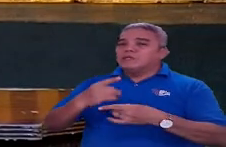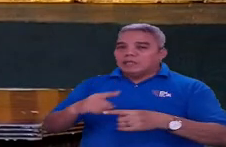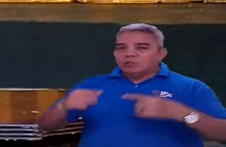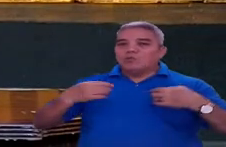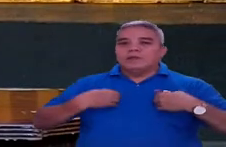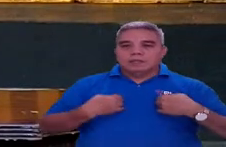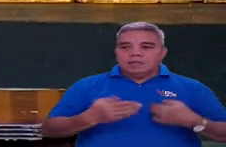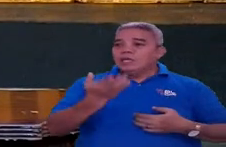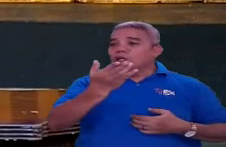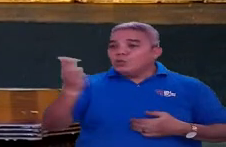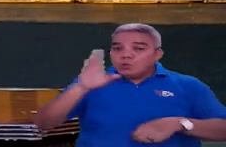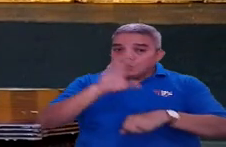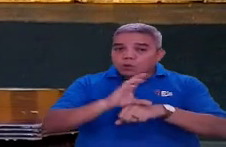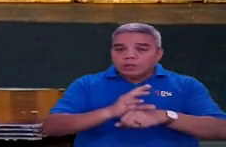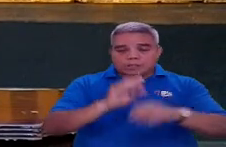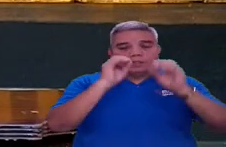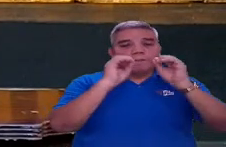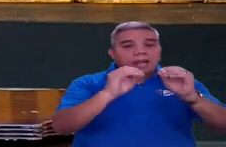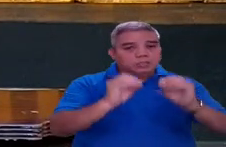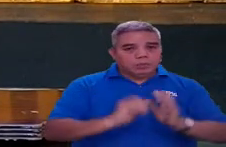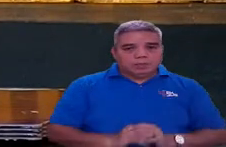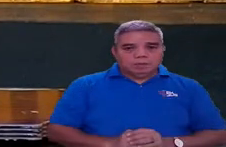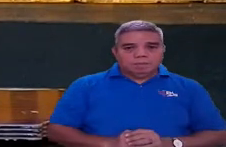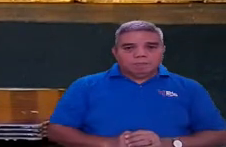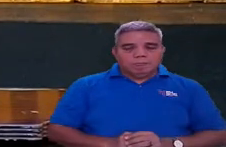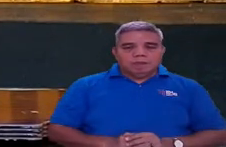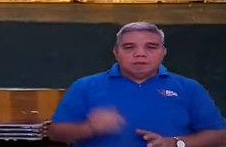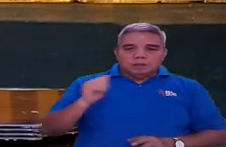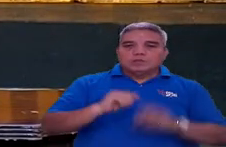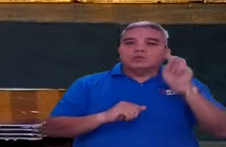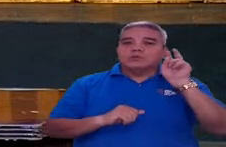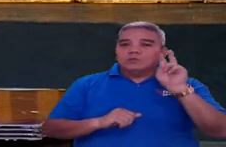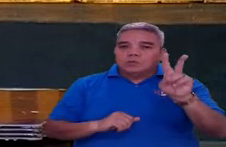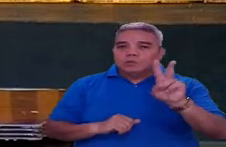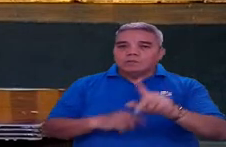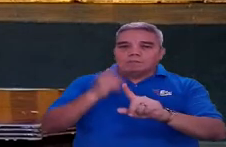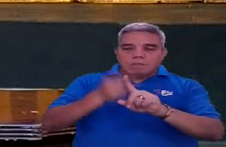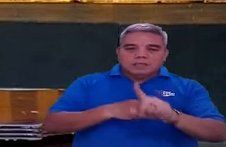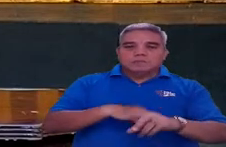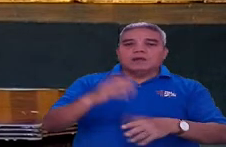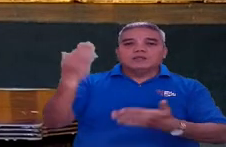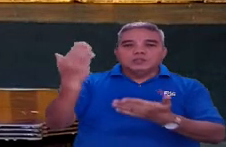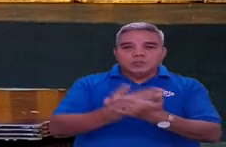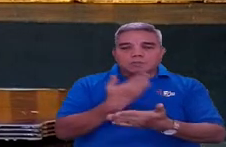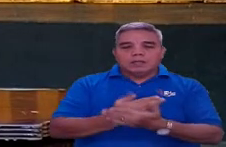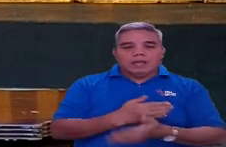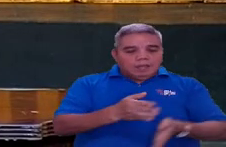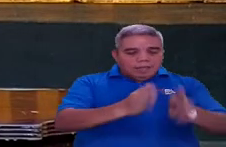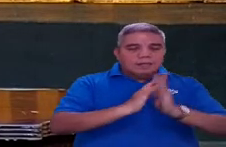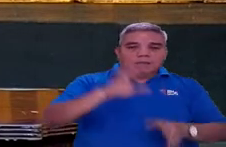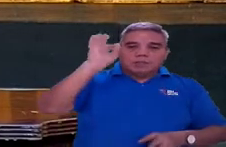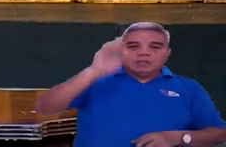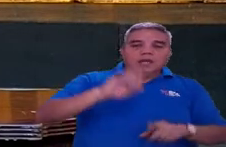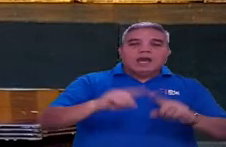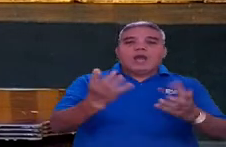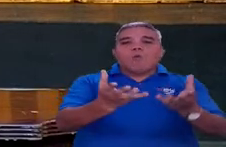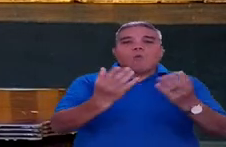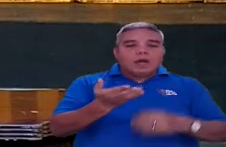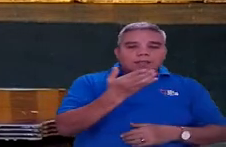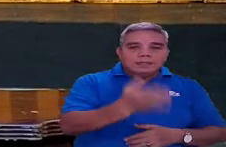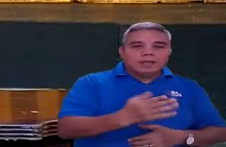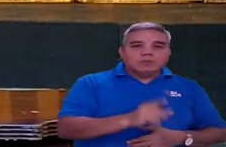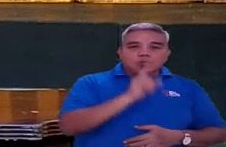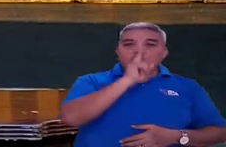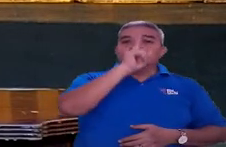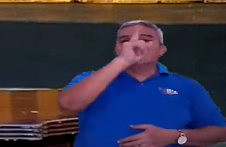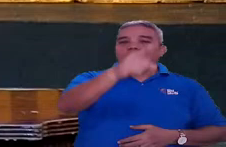for this new church that I'm pastoring, 4 months old, nagpastor ako sa kanila. I want them to